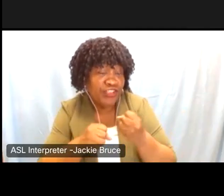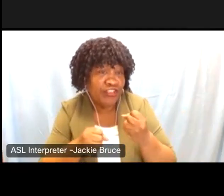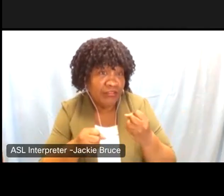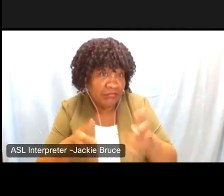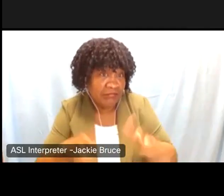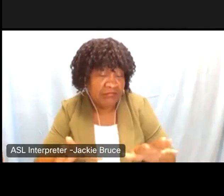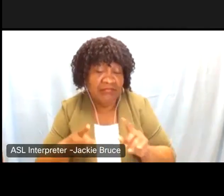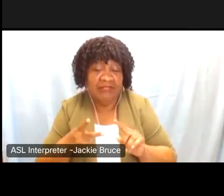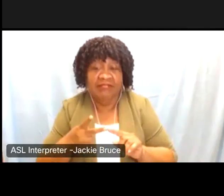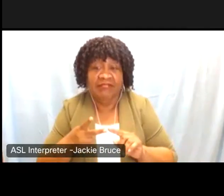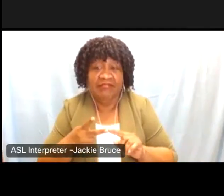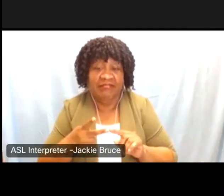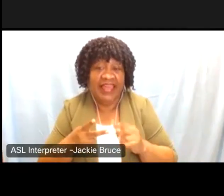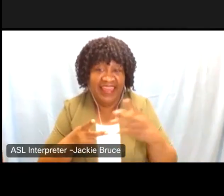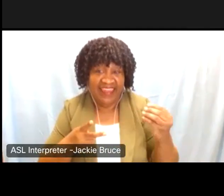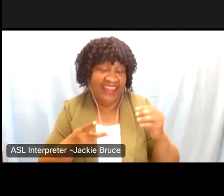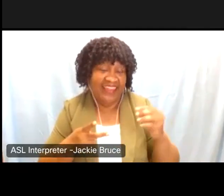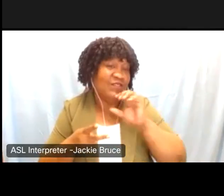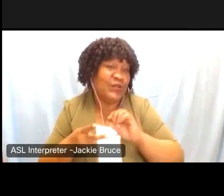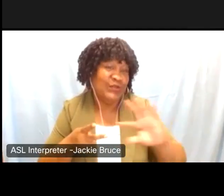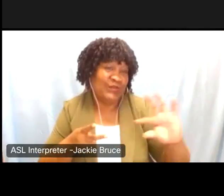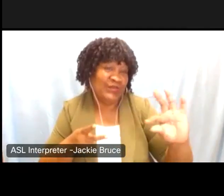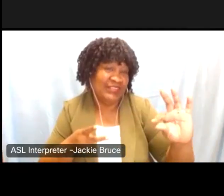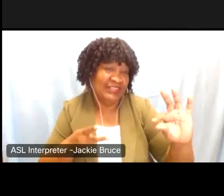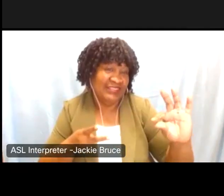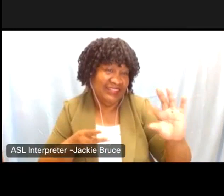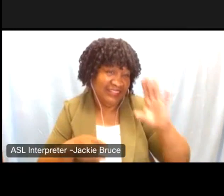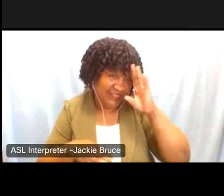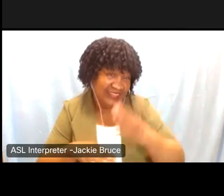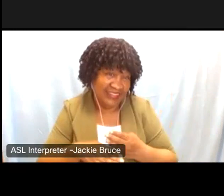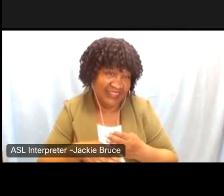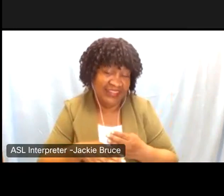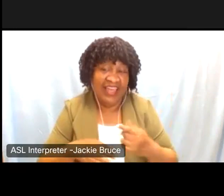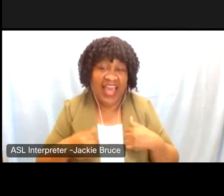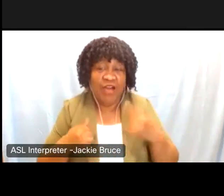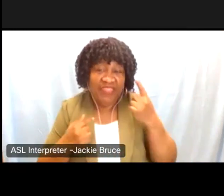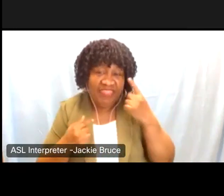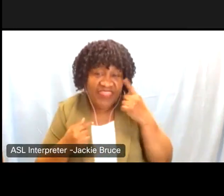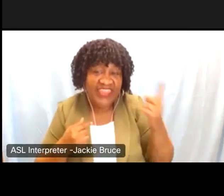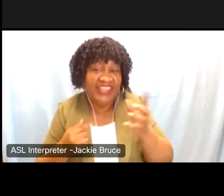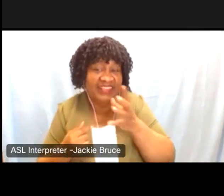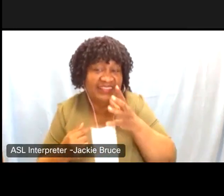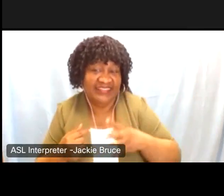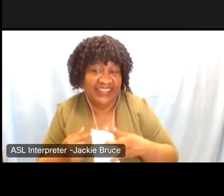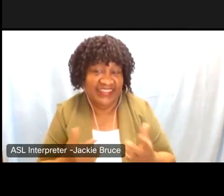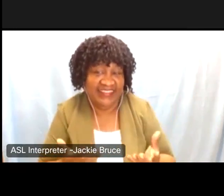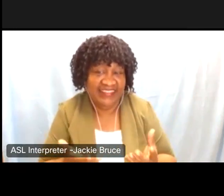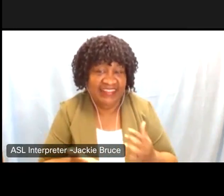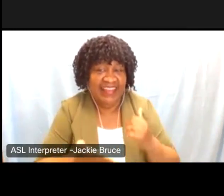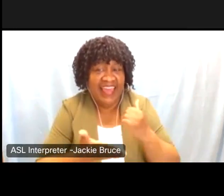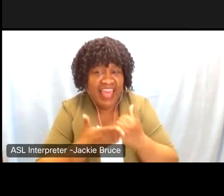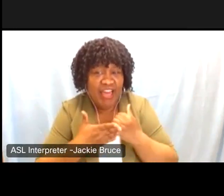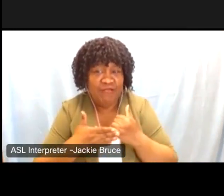And I would think of Maria Hernandez and I would say, help